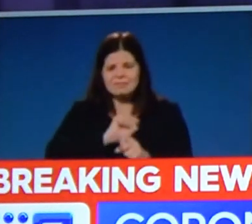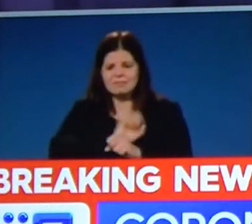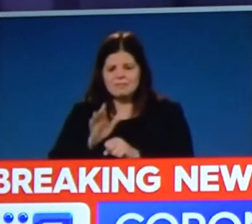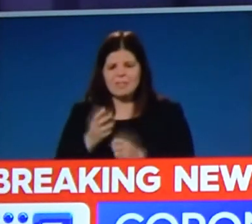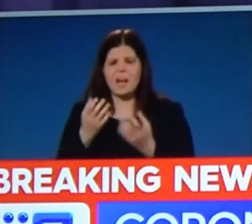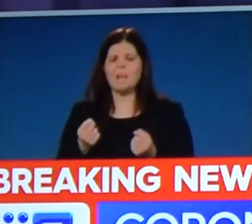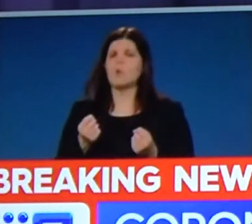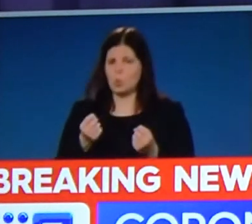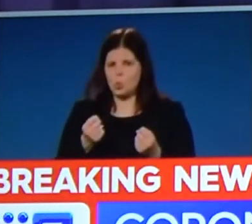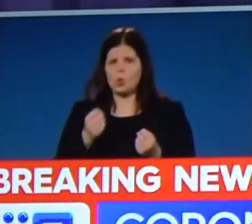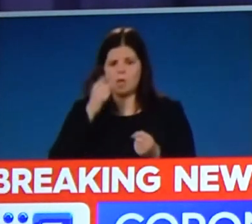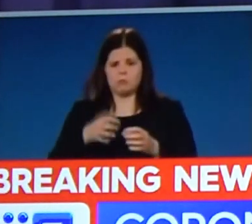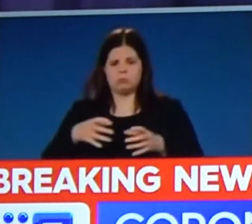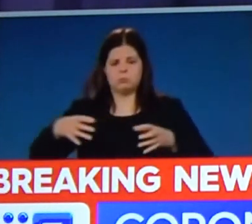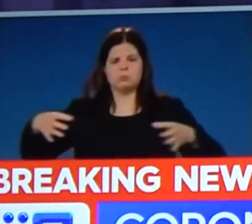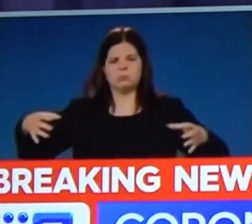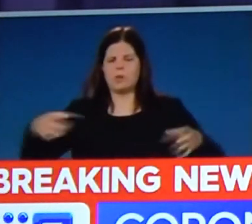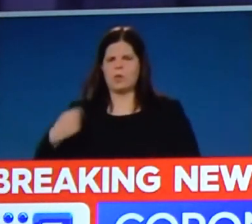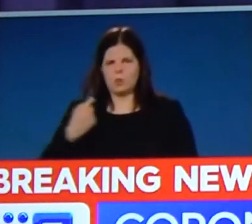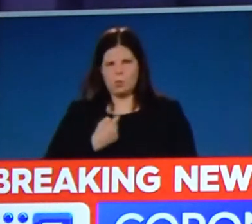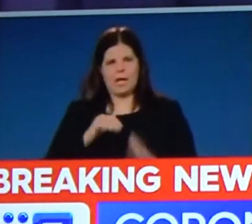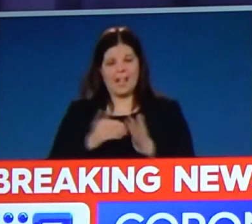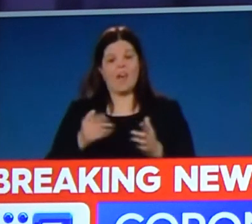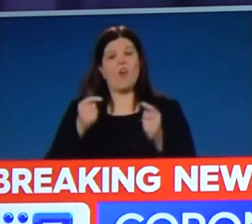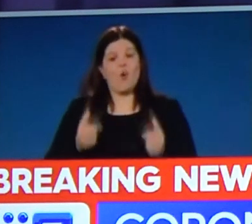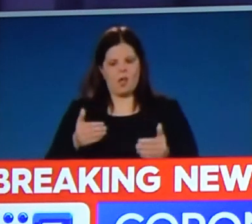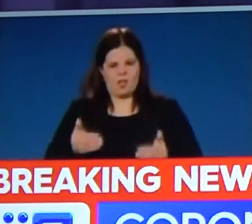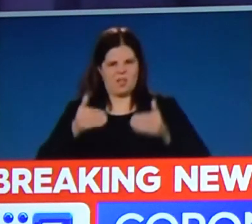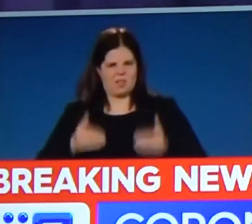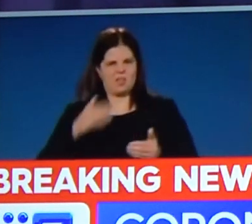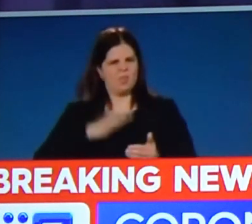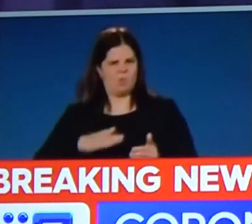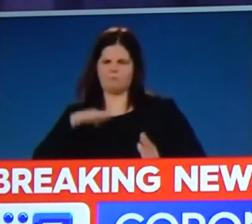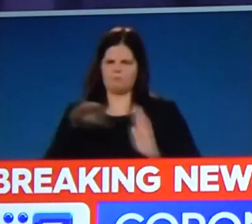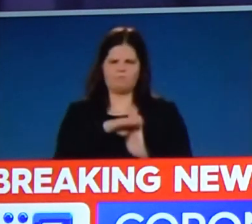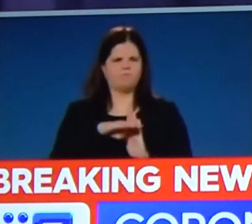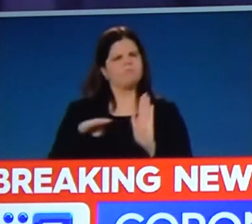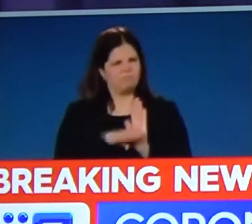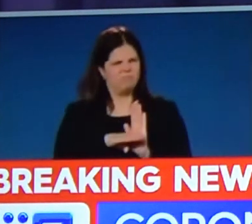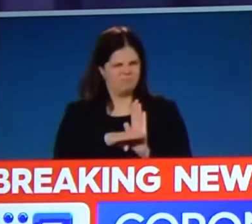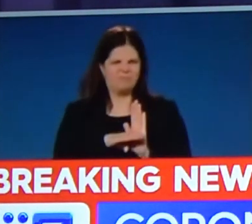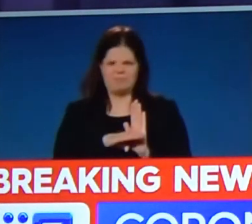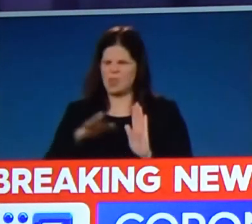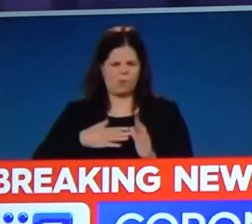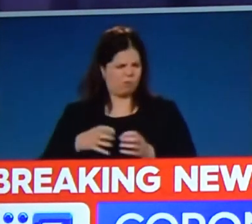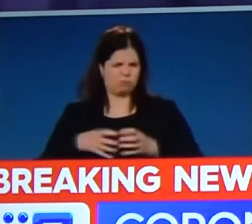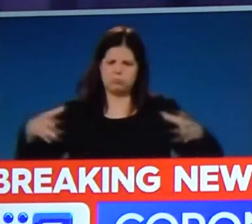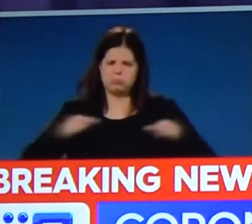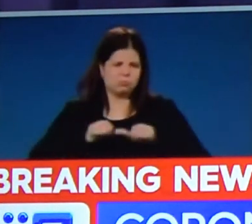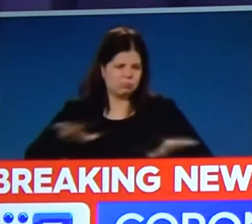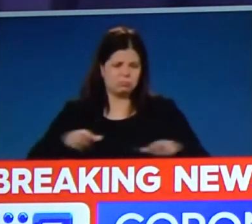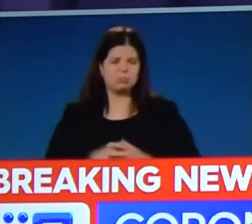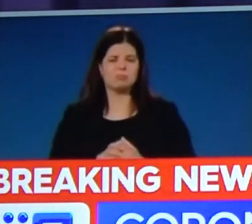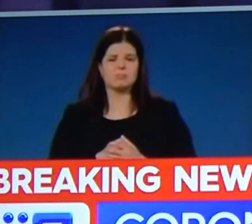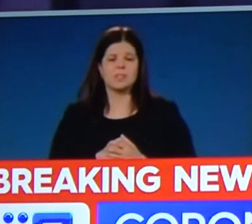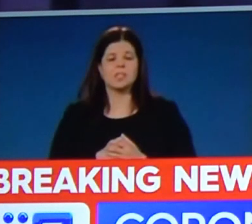intention of getting in that situation, which is why we're enforcing these measures. But at the moment, it is still a precarious position. If